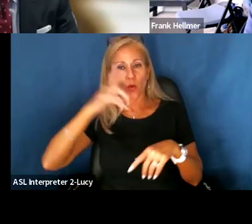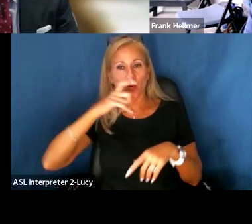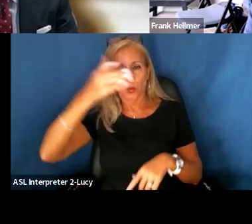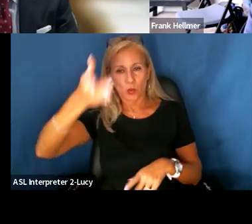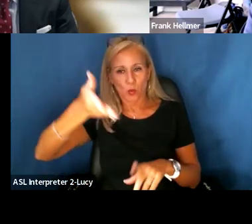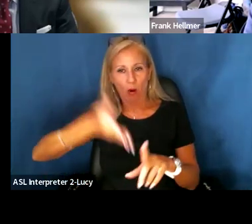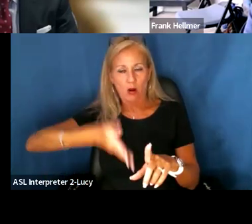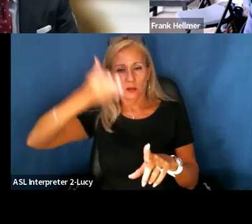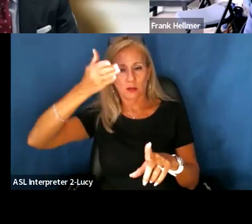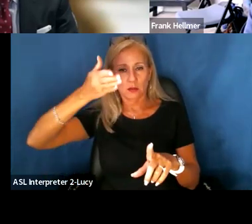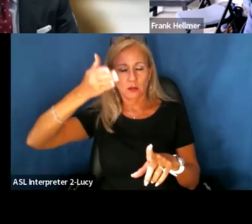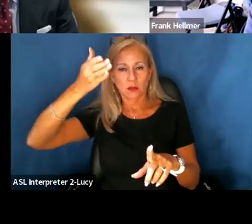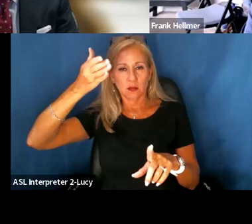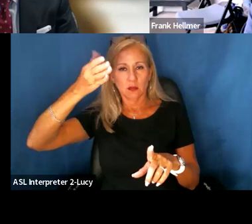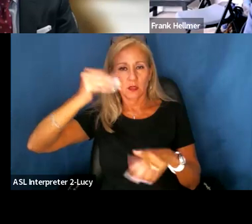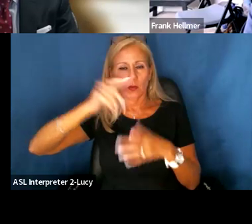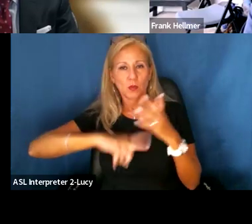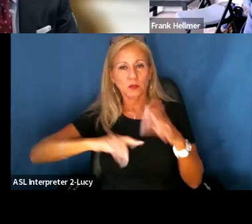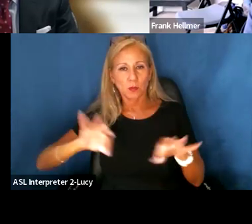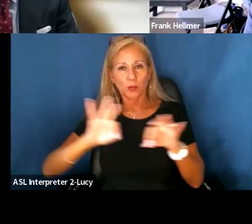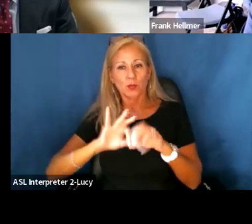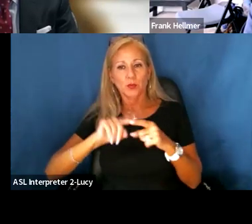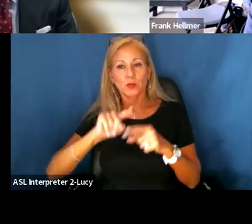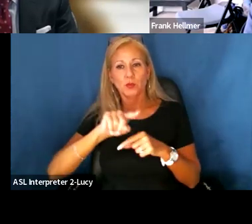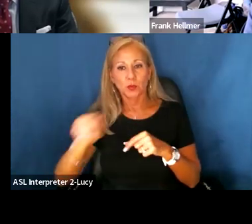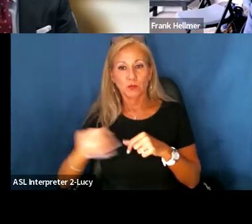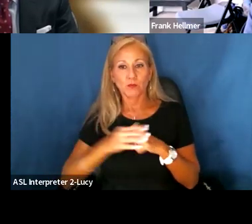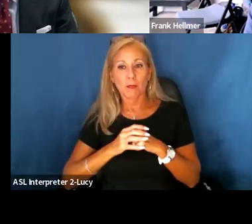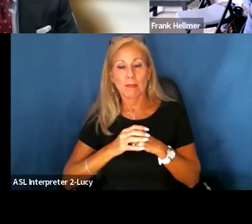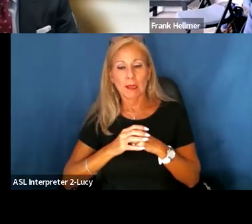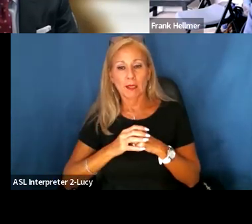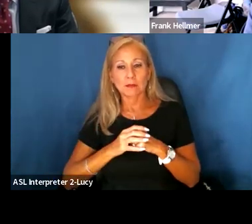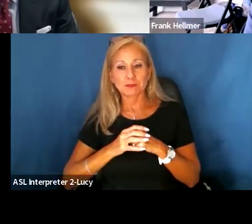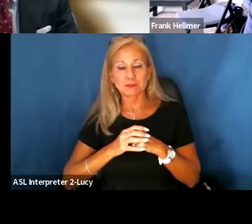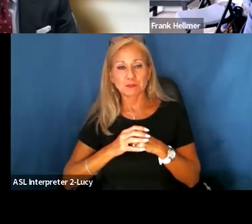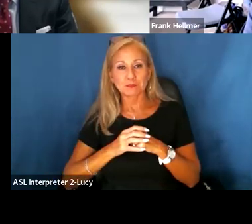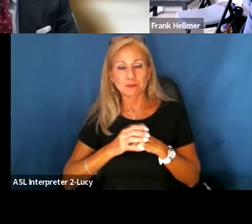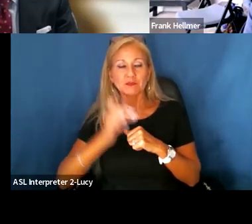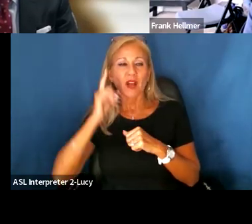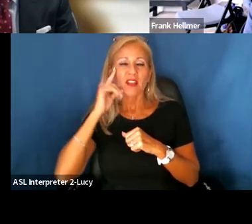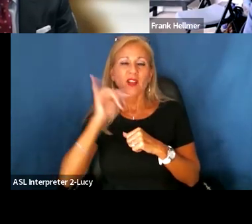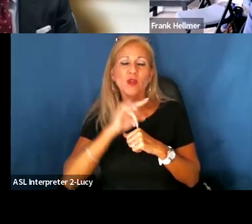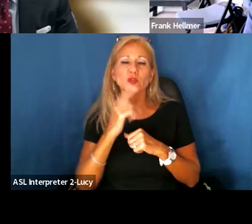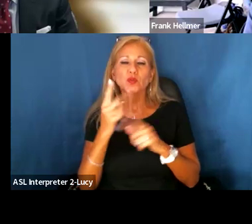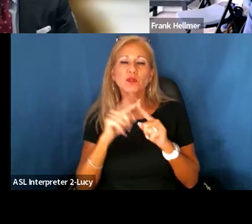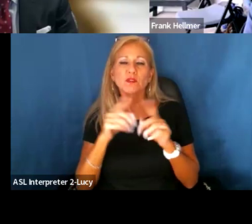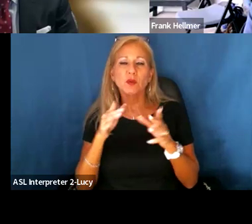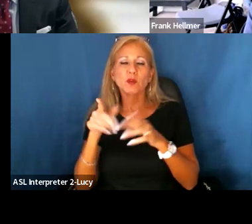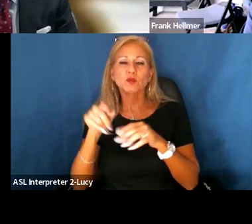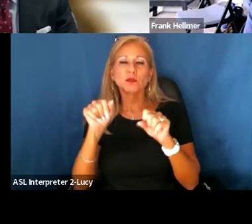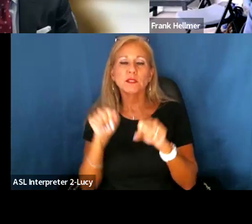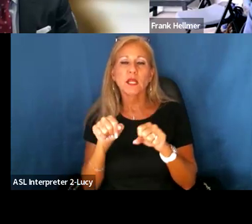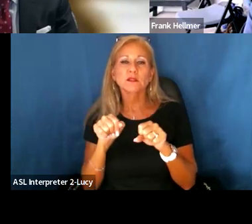are and what is important to you. And so I think those are two ways you can